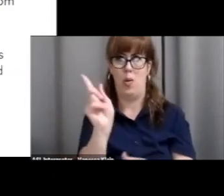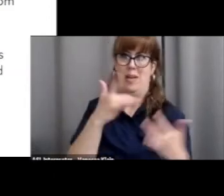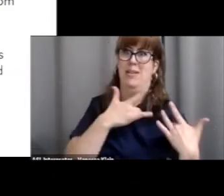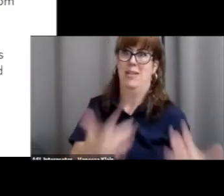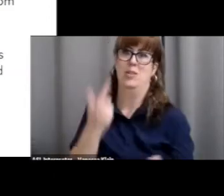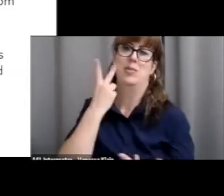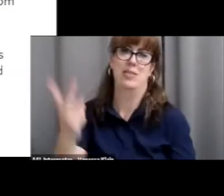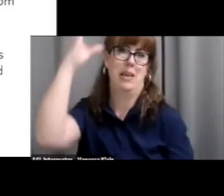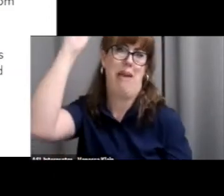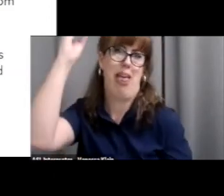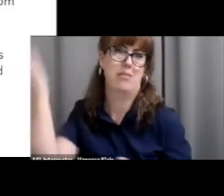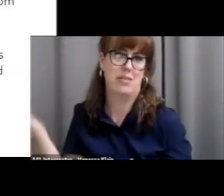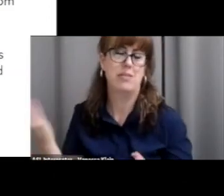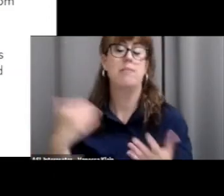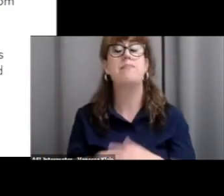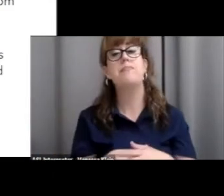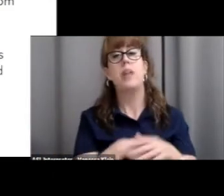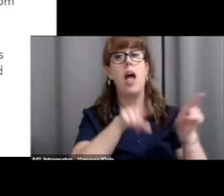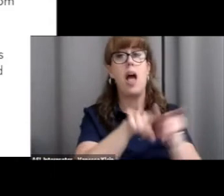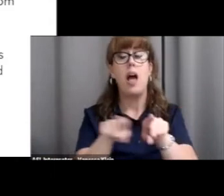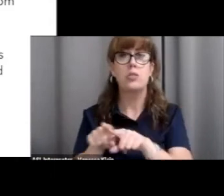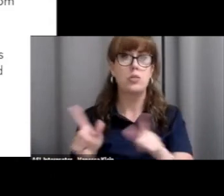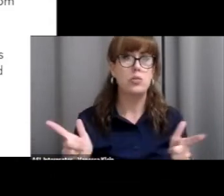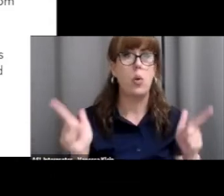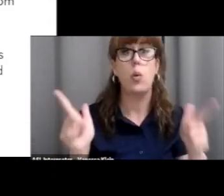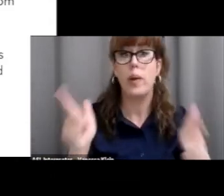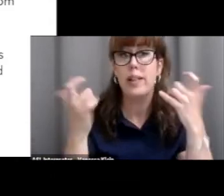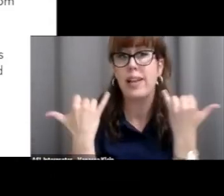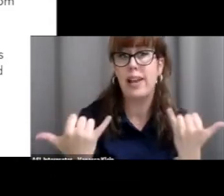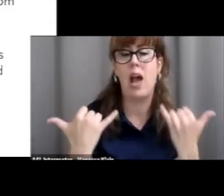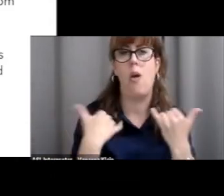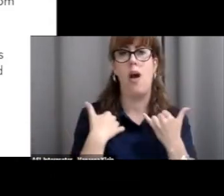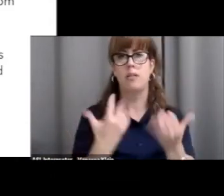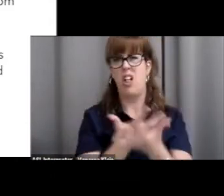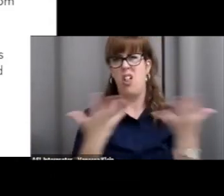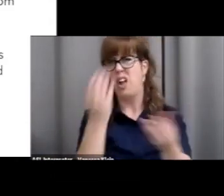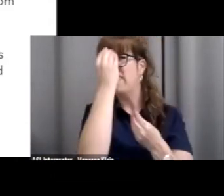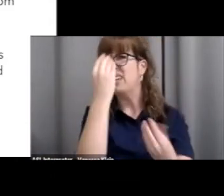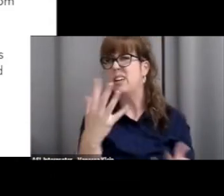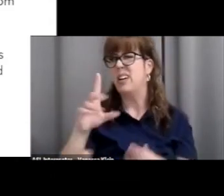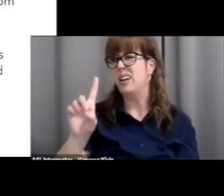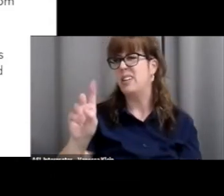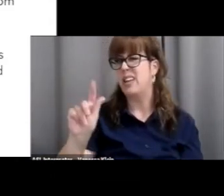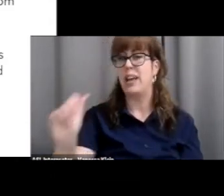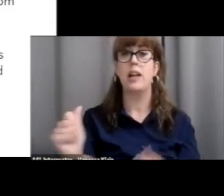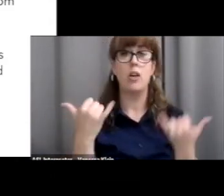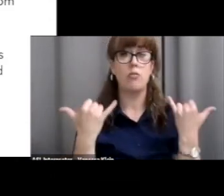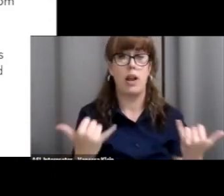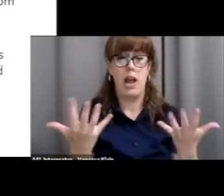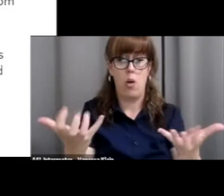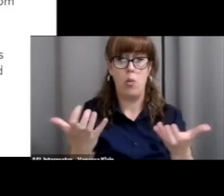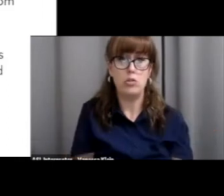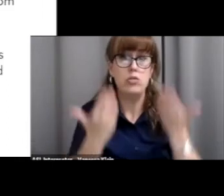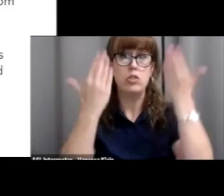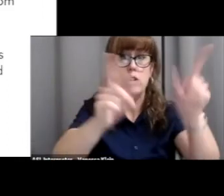And then quickly, since I've presented all this data, I want to just suggest some ways that we can set